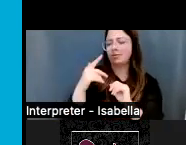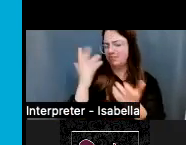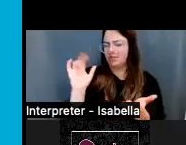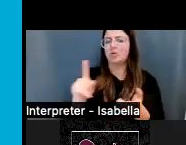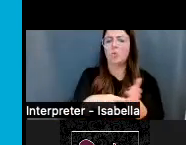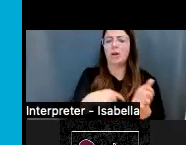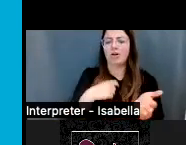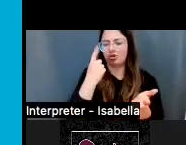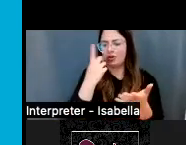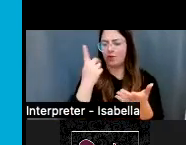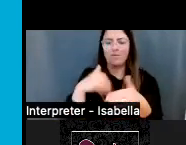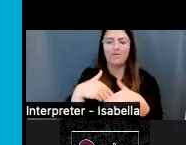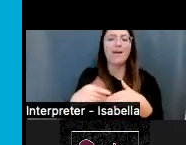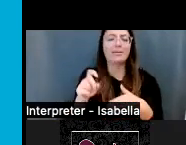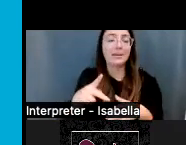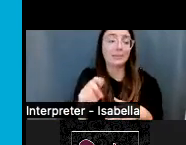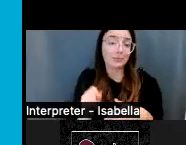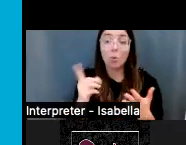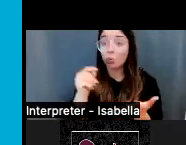steps were. What do you think?